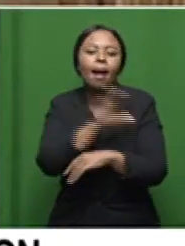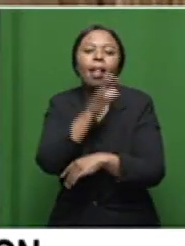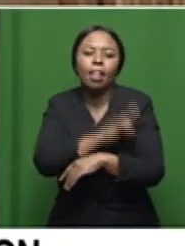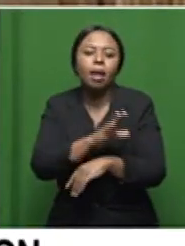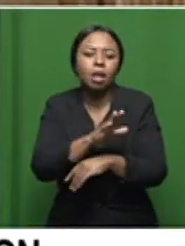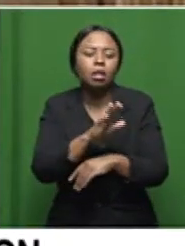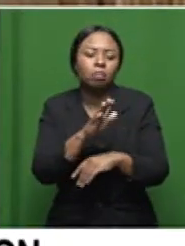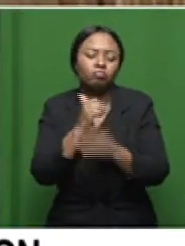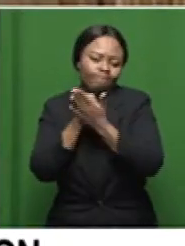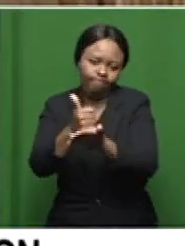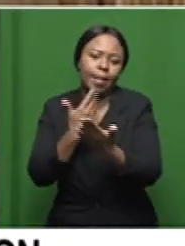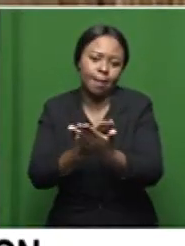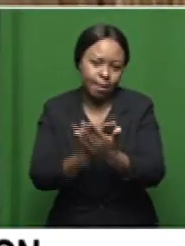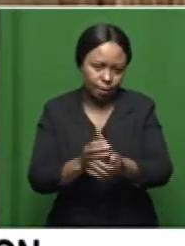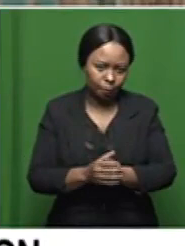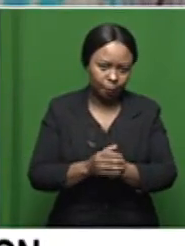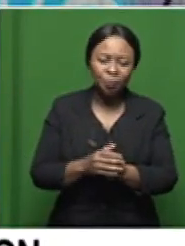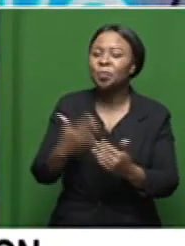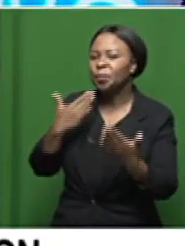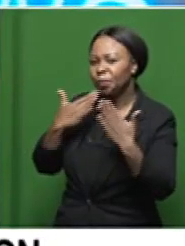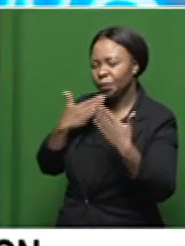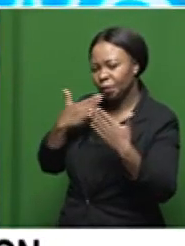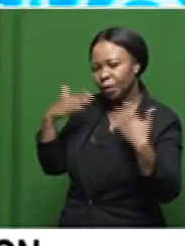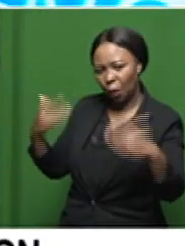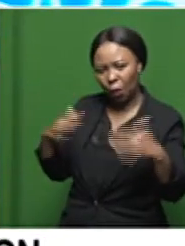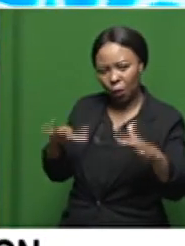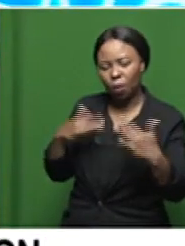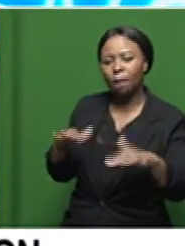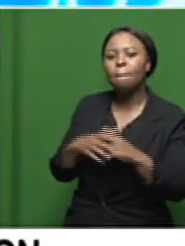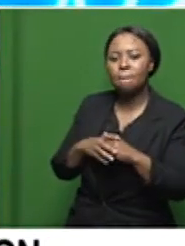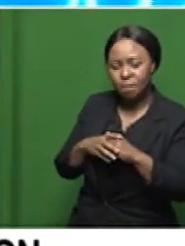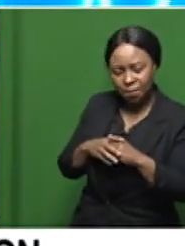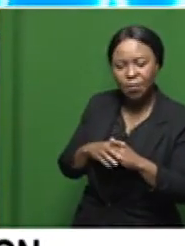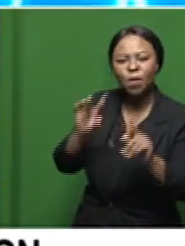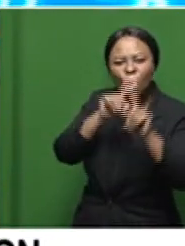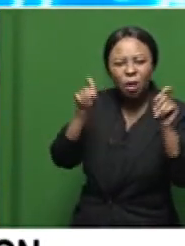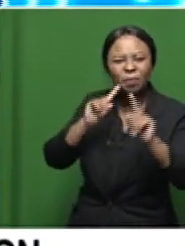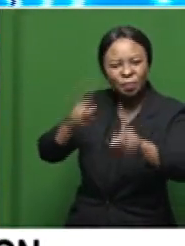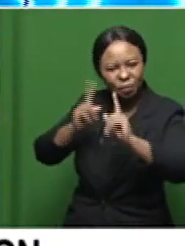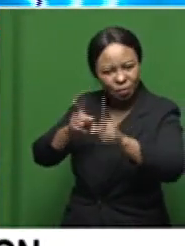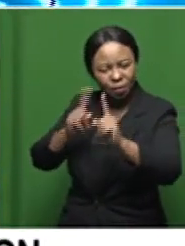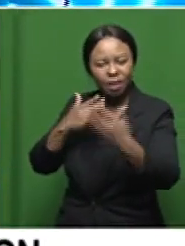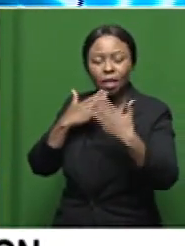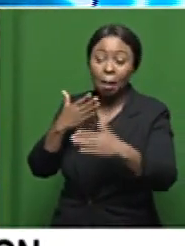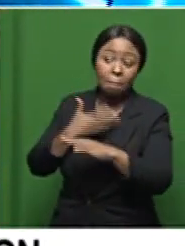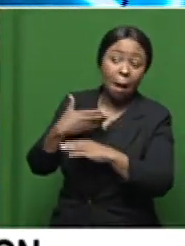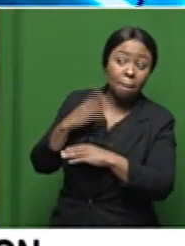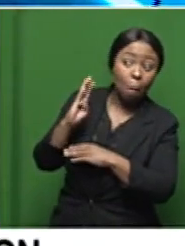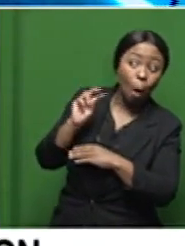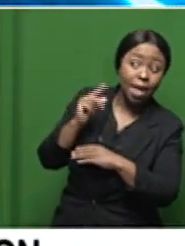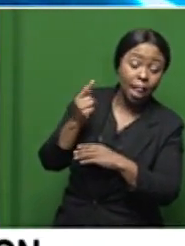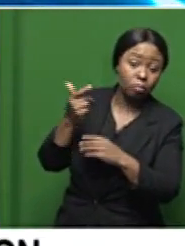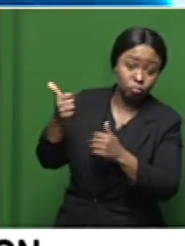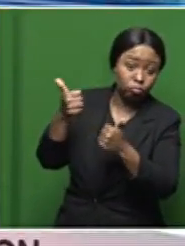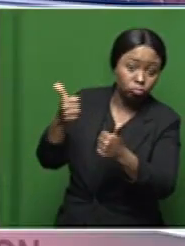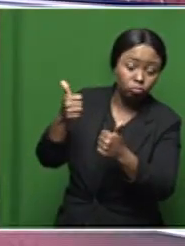get the necessary assistance. All right. Thank you so much, Dr. Marlon McKay, for joining us today and answering all those questions. And I hope Umambongile sorted